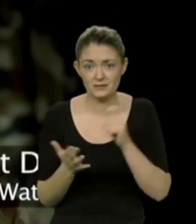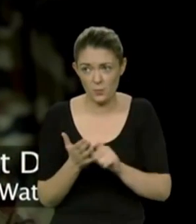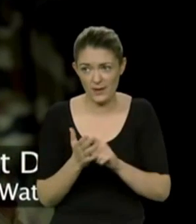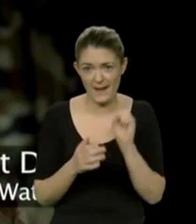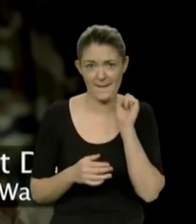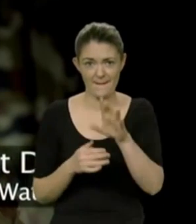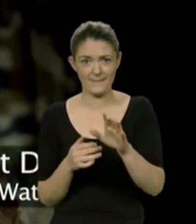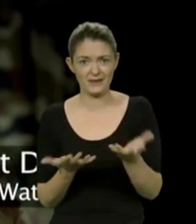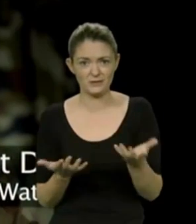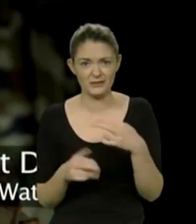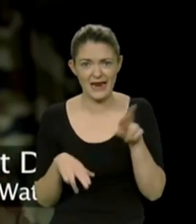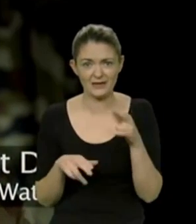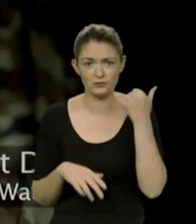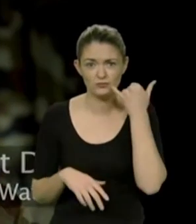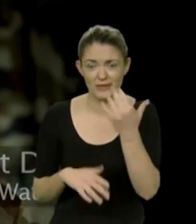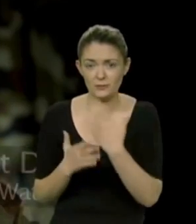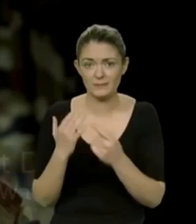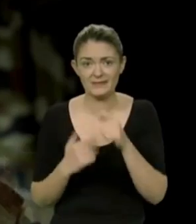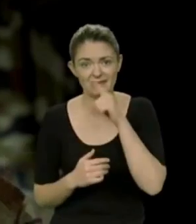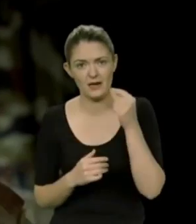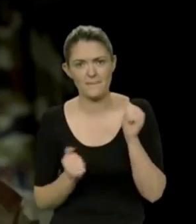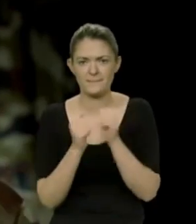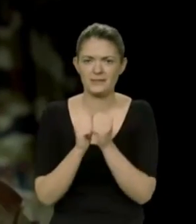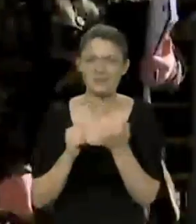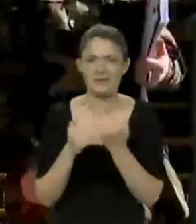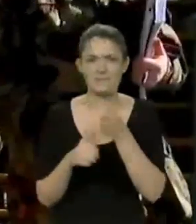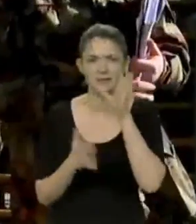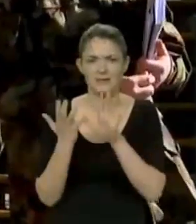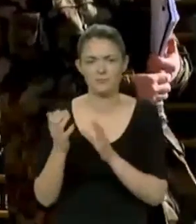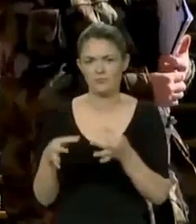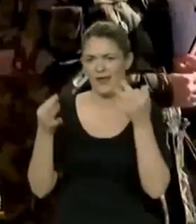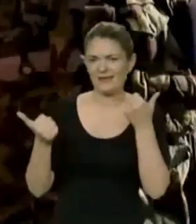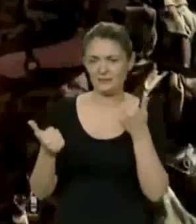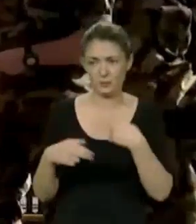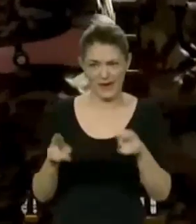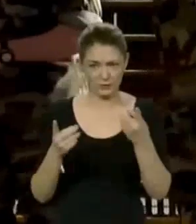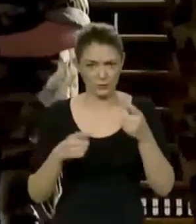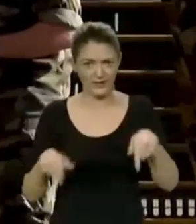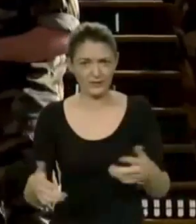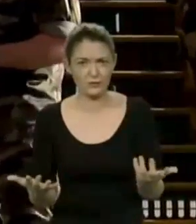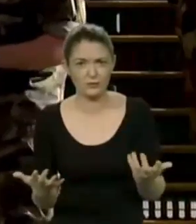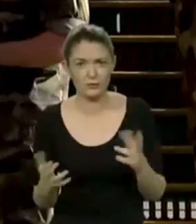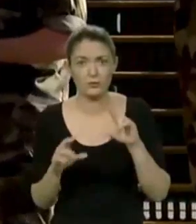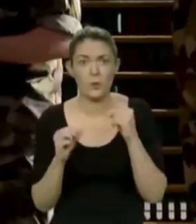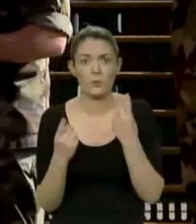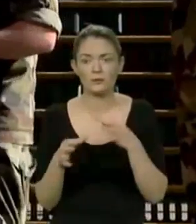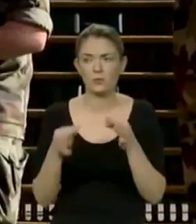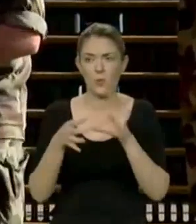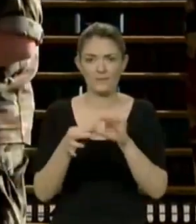just like ring someone and say, listen, meet you in the pub 10 minutes grand, but you can't do that here. Nobody is going home this